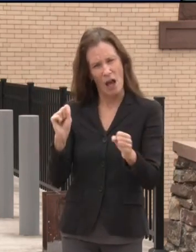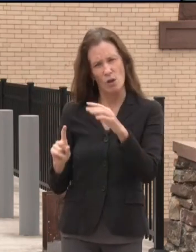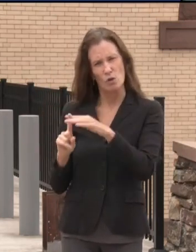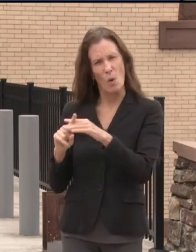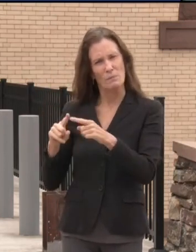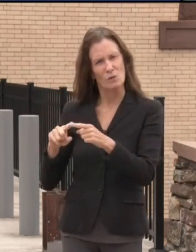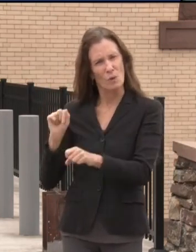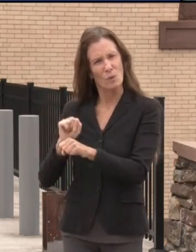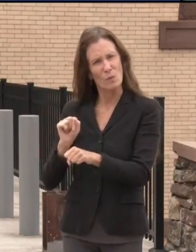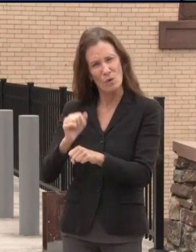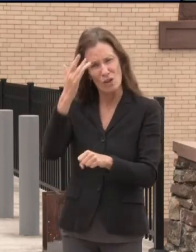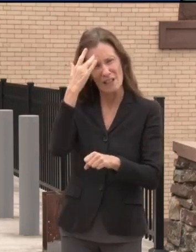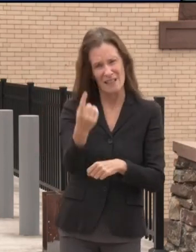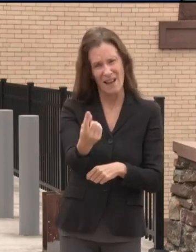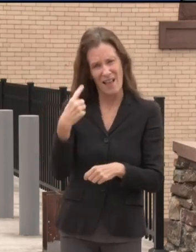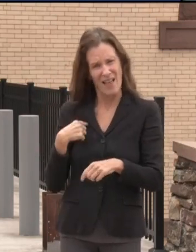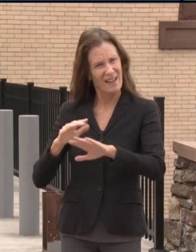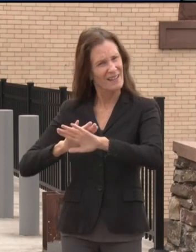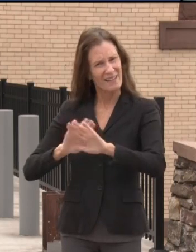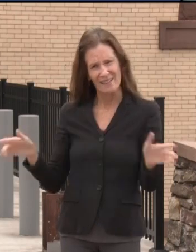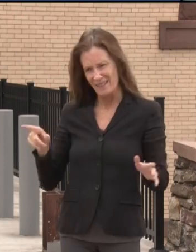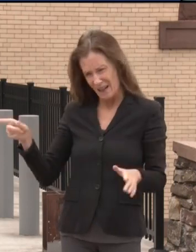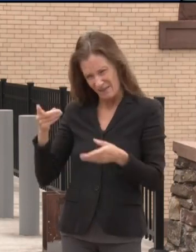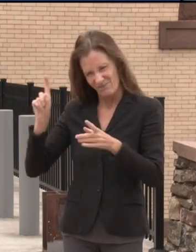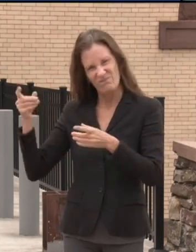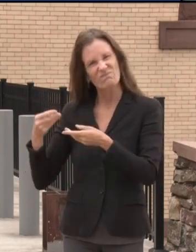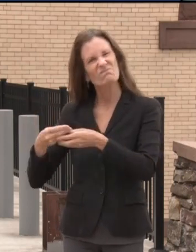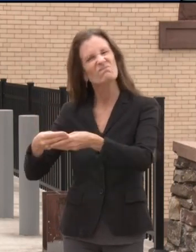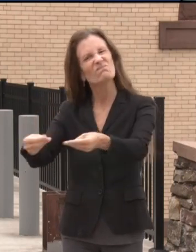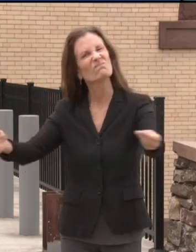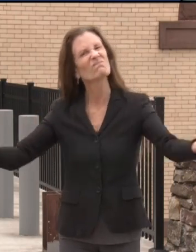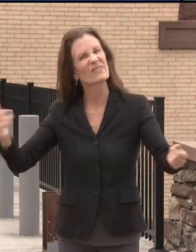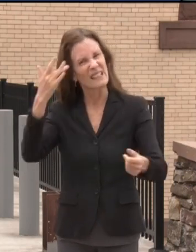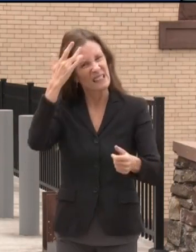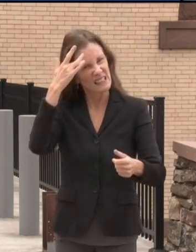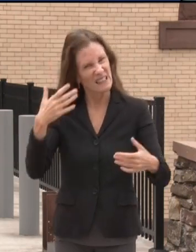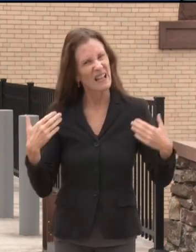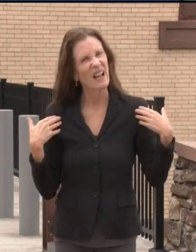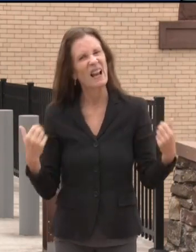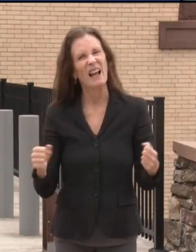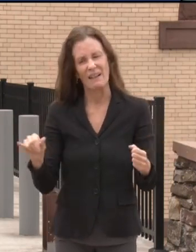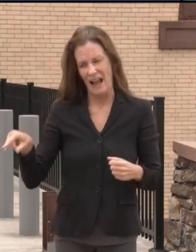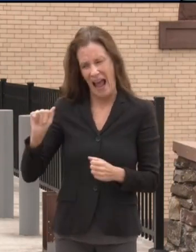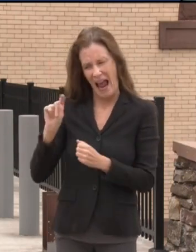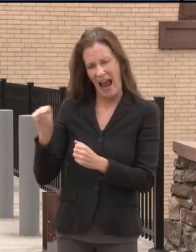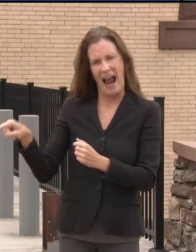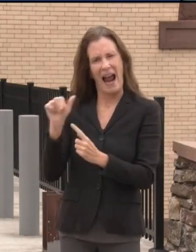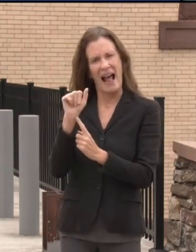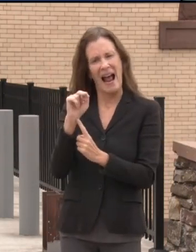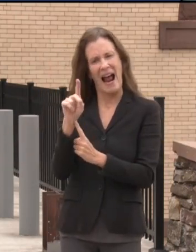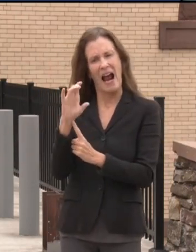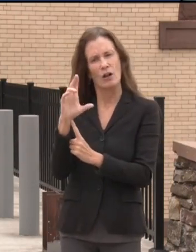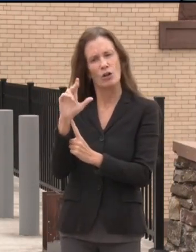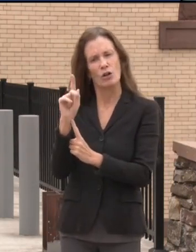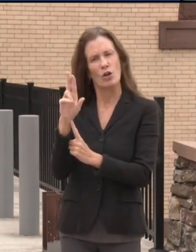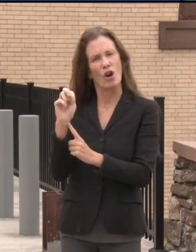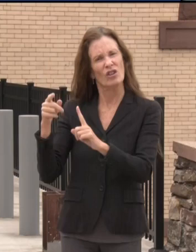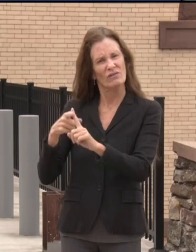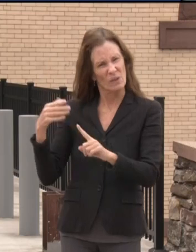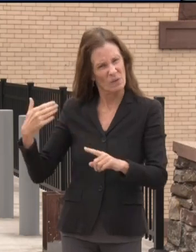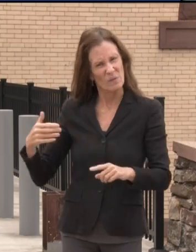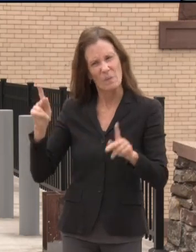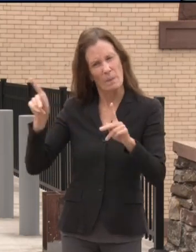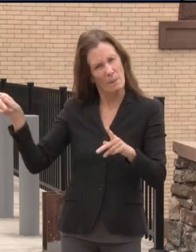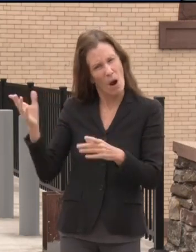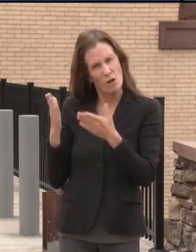lines. Here at Ann Culture, workers are encouraged to take time off if they're unwell or to work from home to avoid spreading illnesses around the